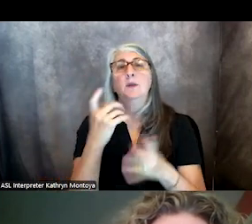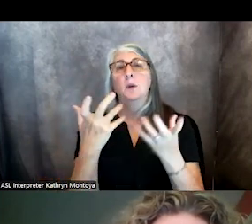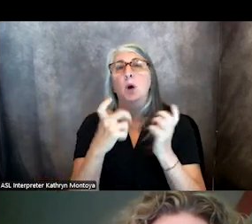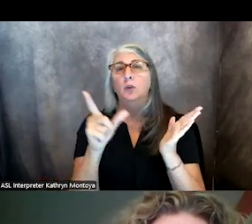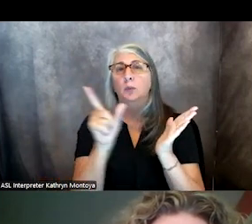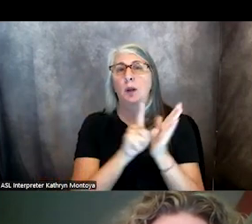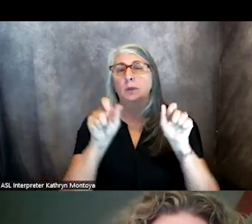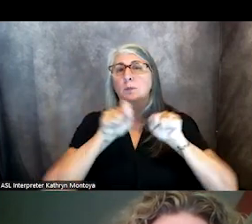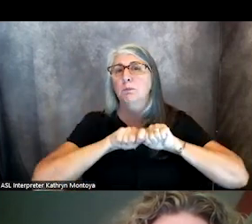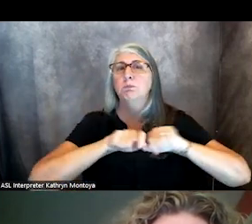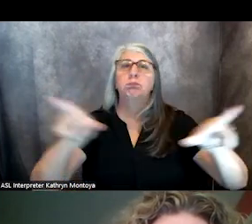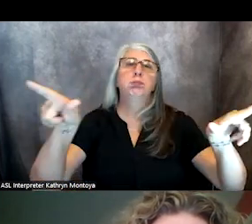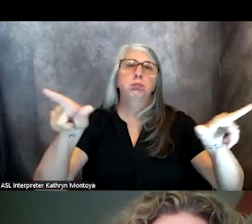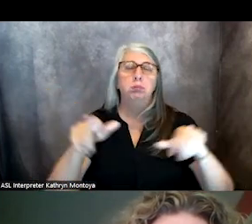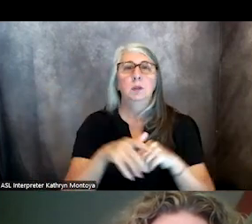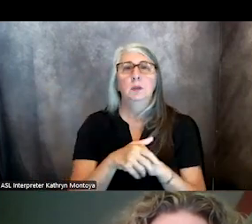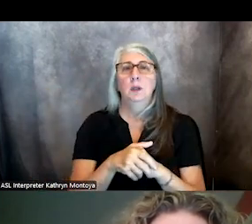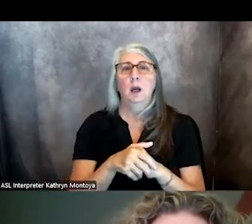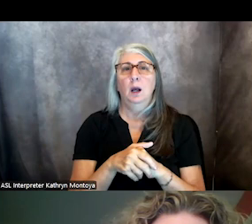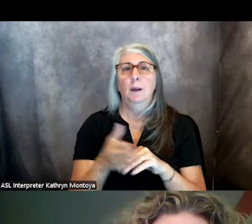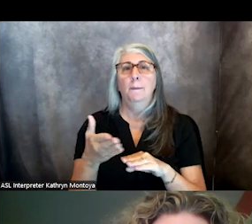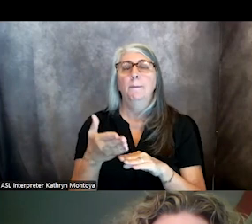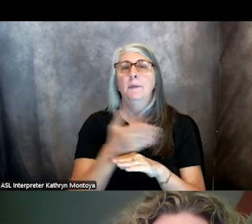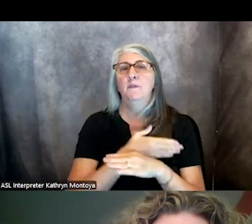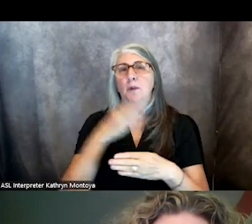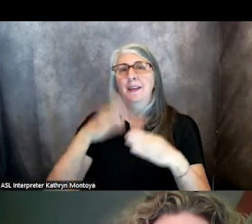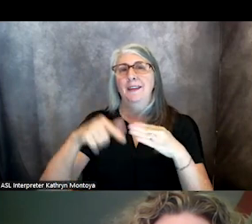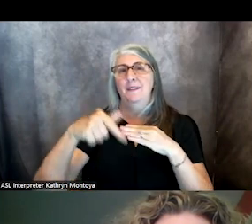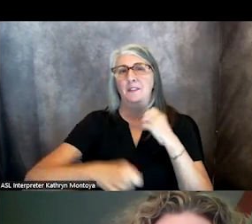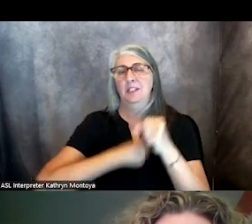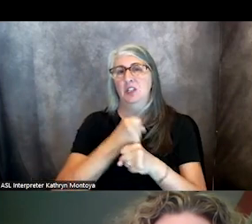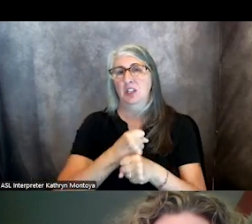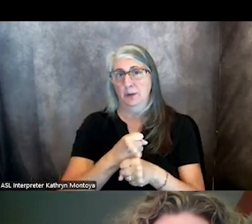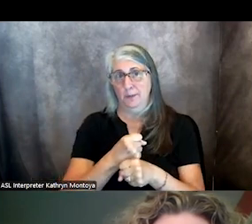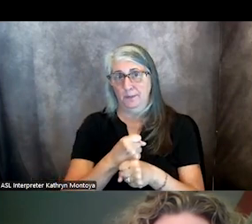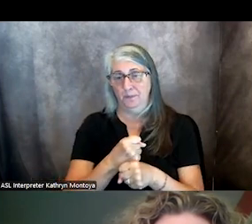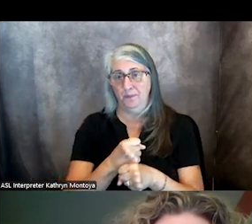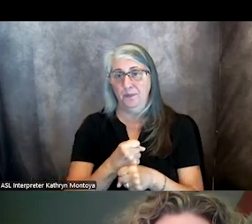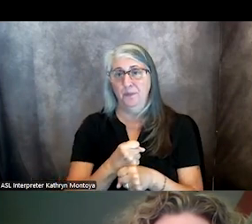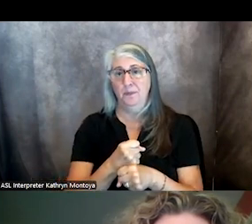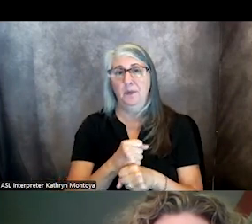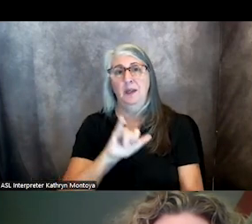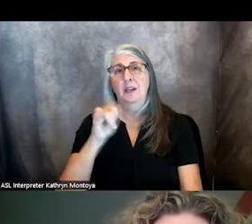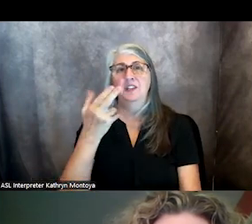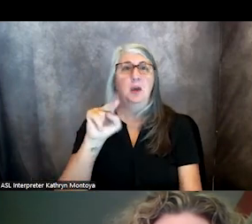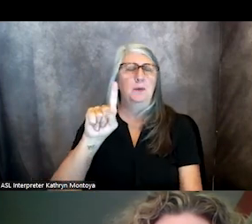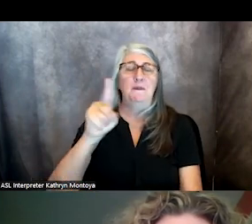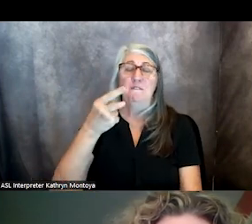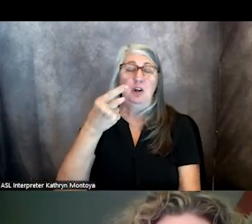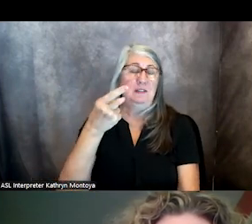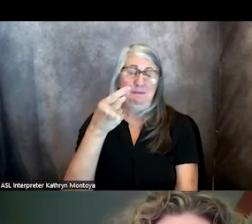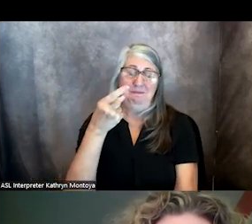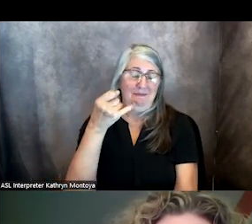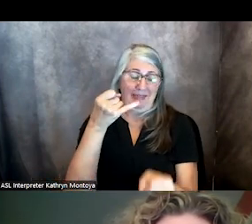and available for consumption before the end of this year, no later than the 1st of January. So we really